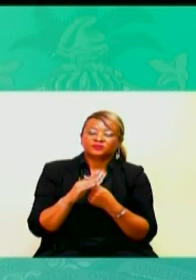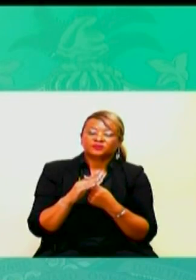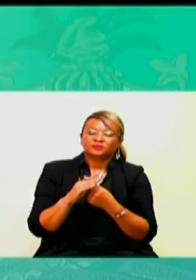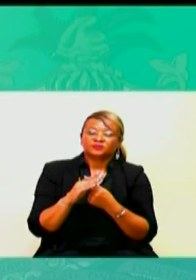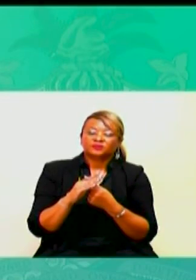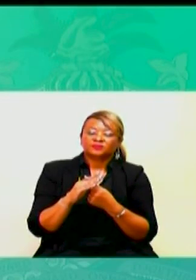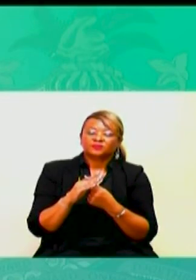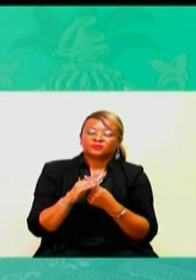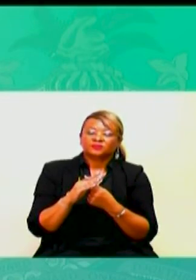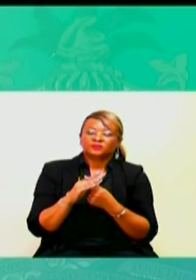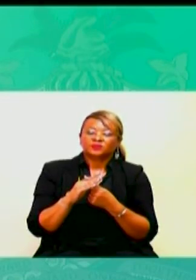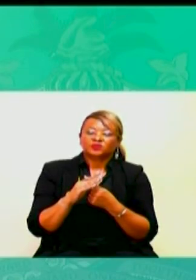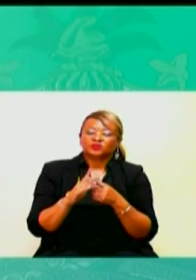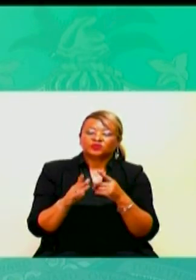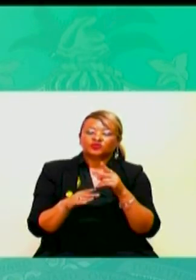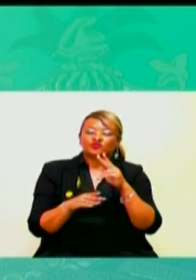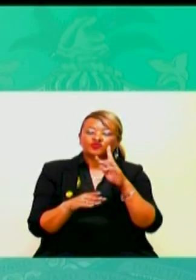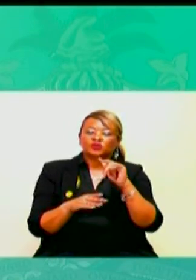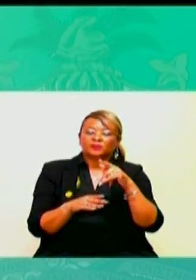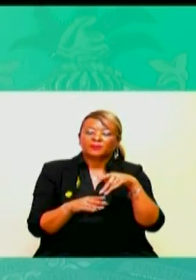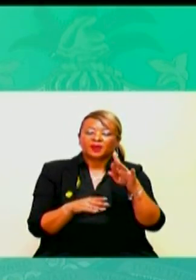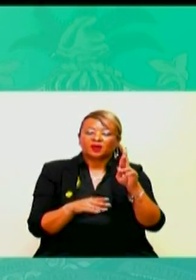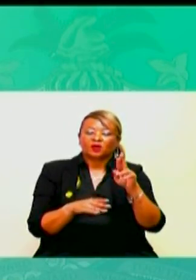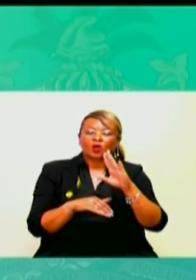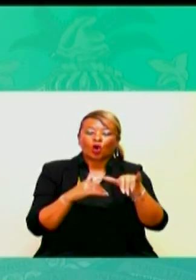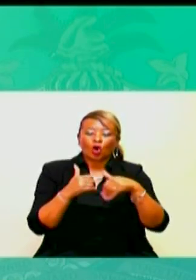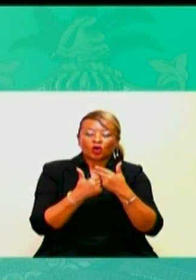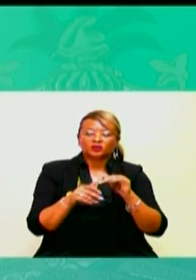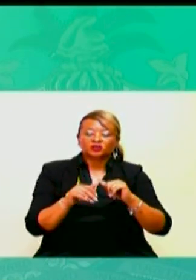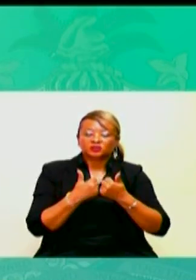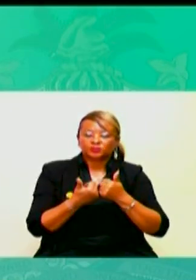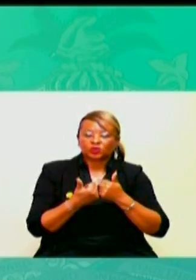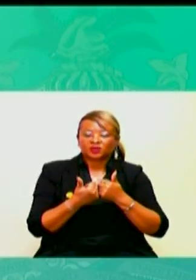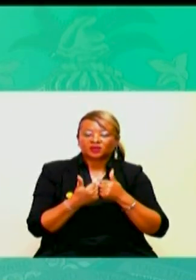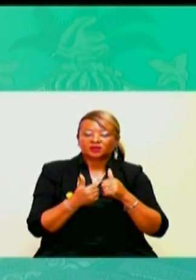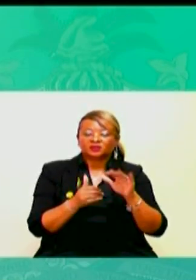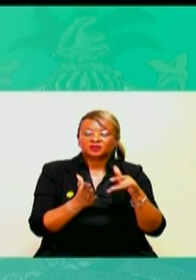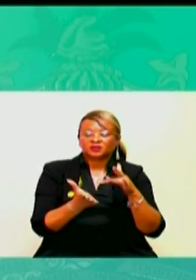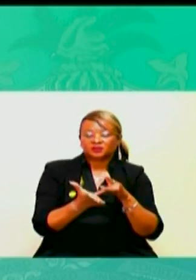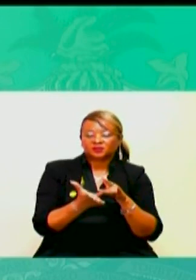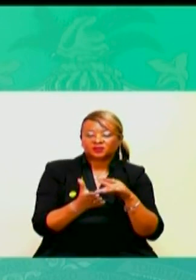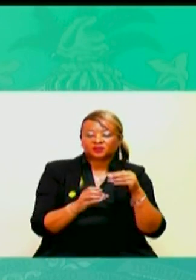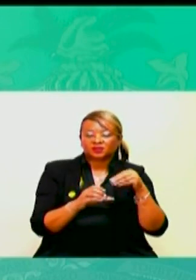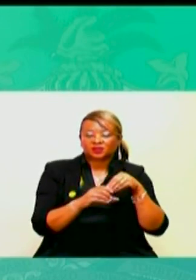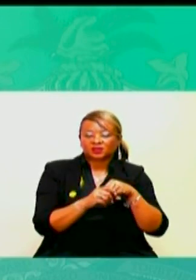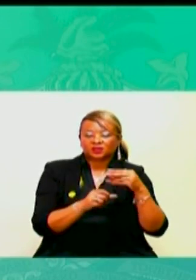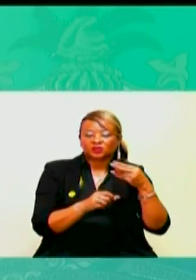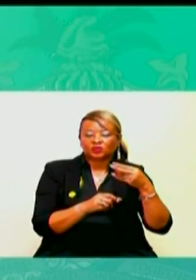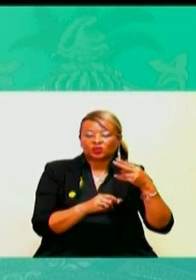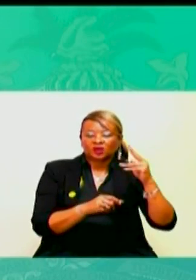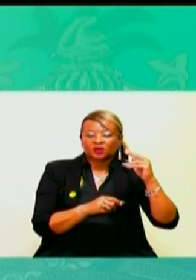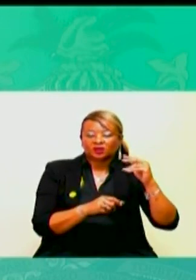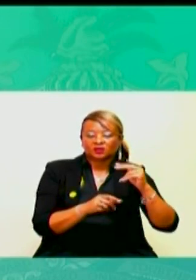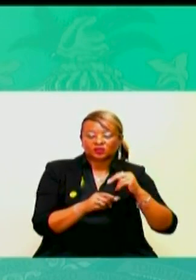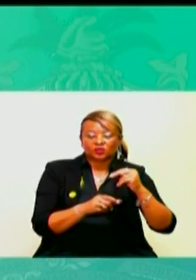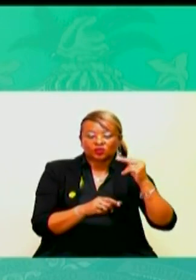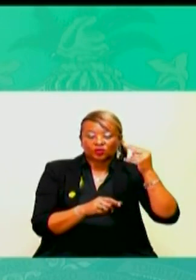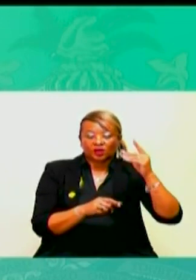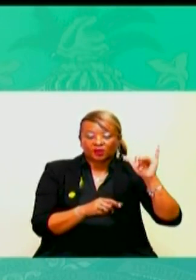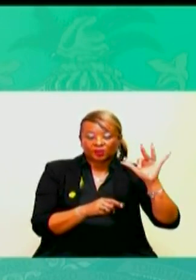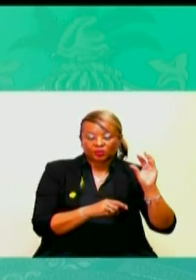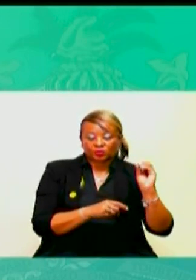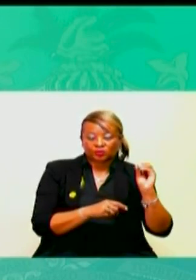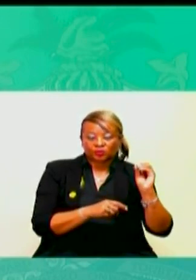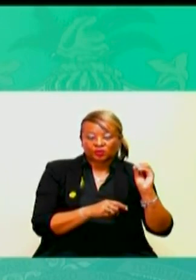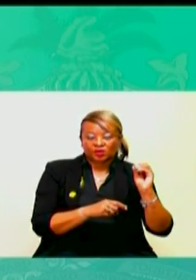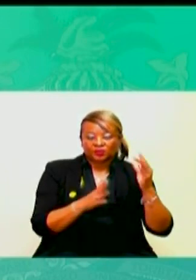and initiated steps to renovate all of the sporting facilities in North Abaco. Quotes were submitted, and we anticipated